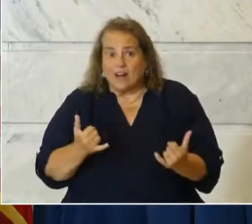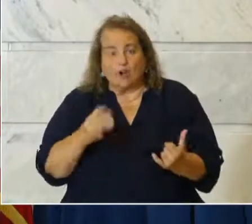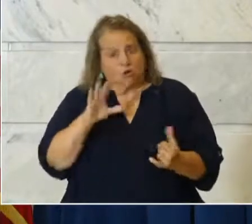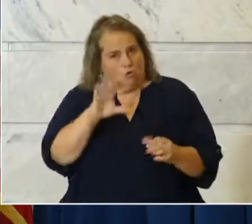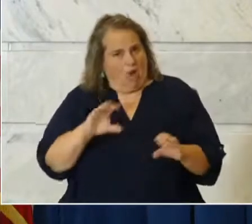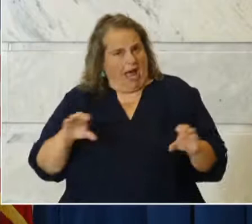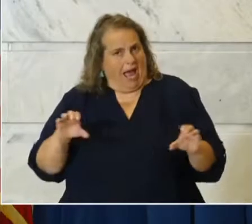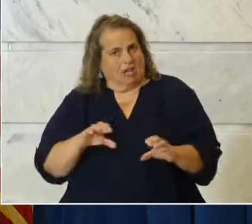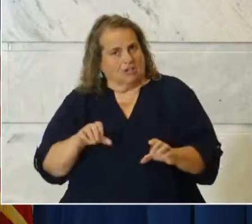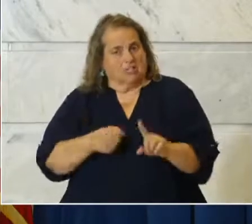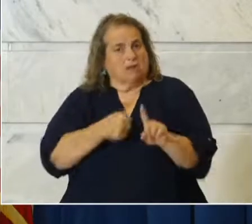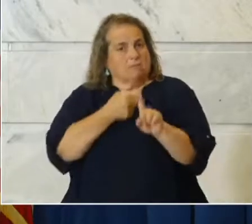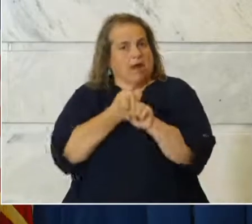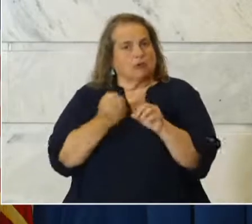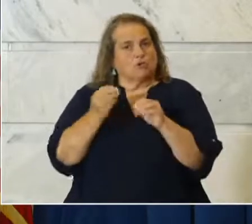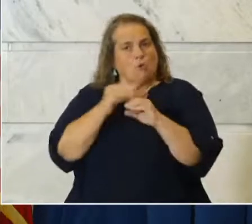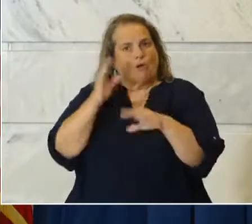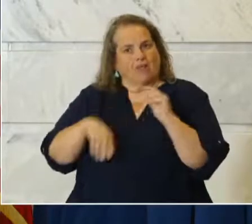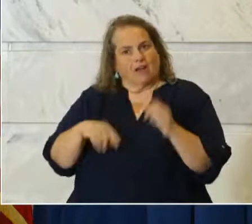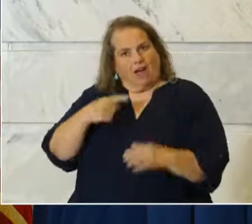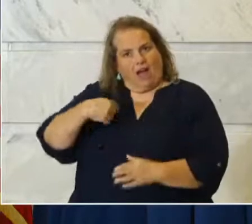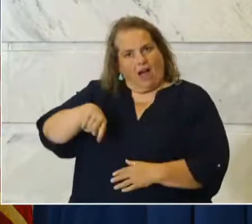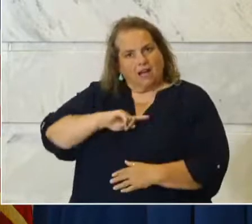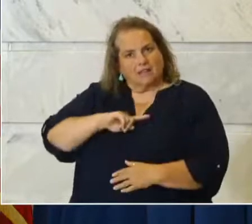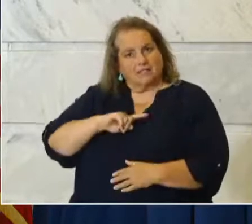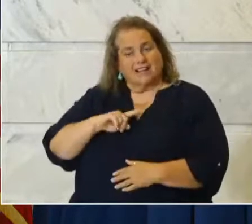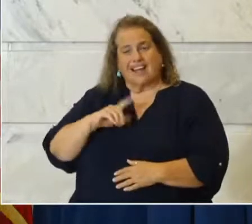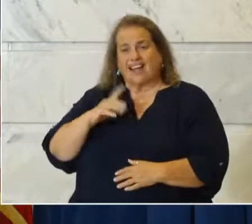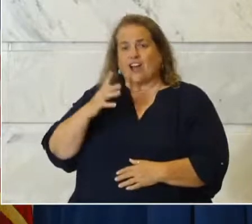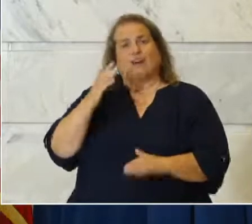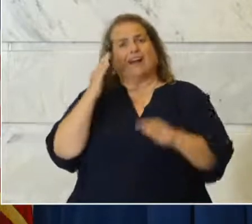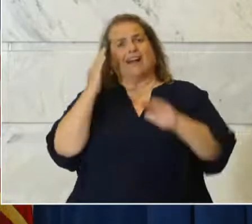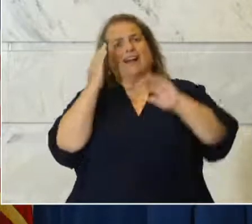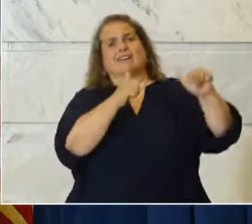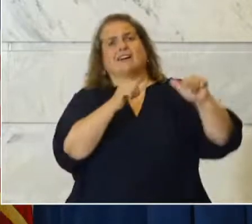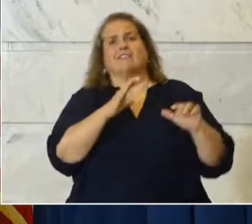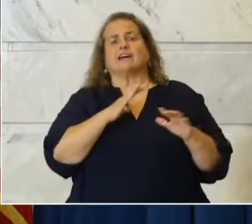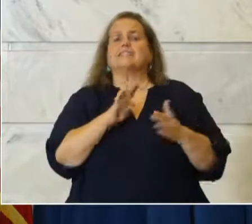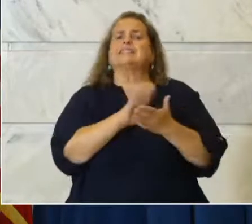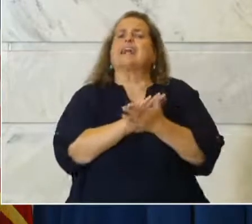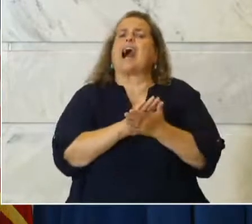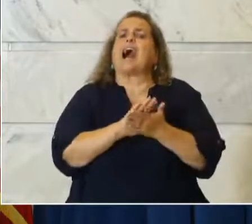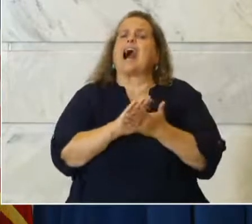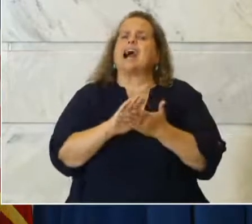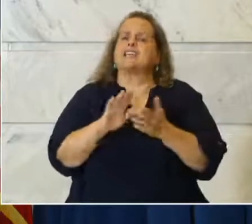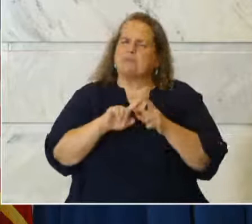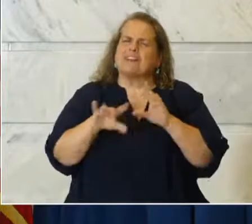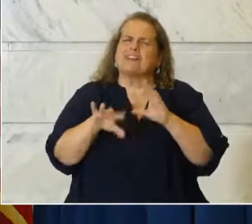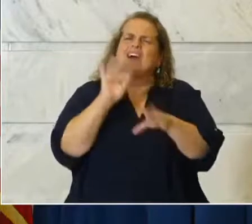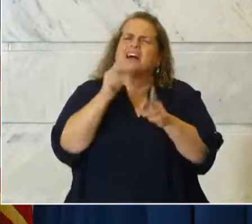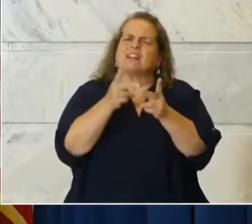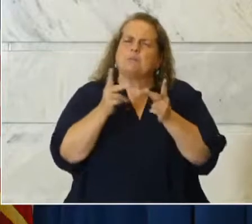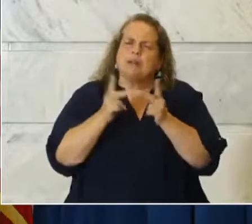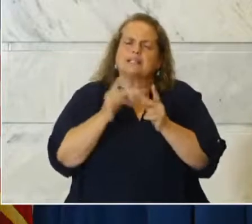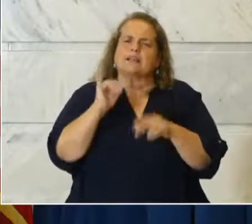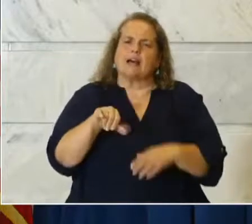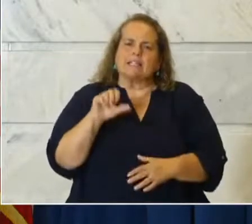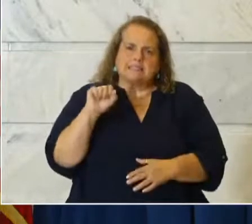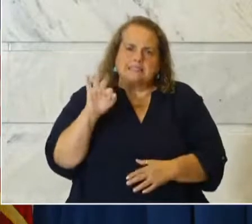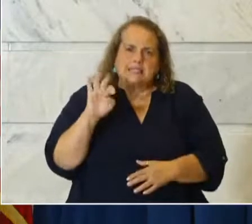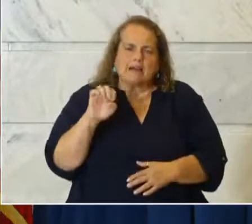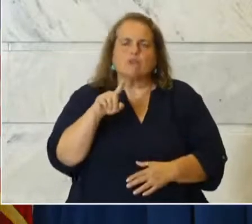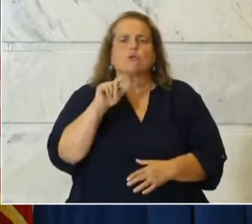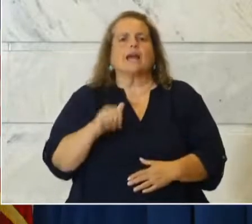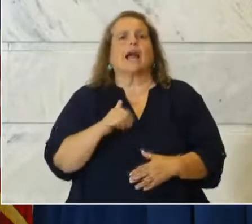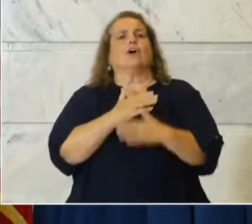more than just us, and I know getting away is nice, but try to find a place to get away that is safe, that you can relax,